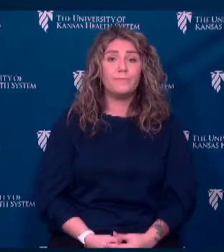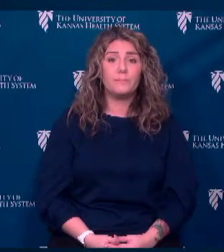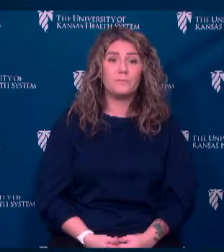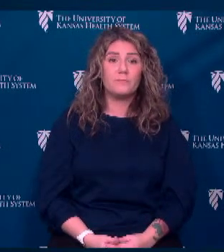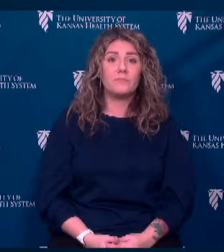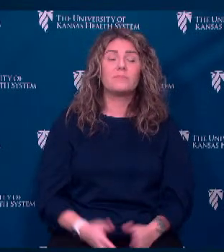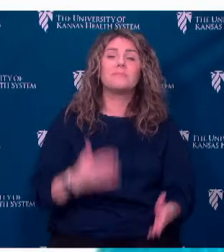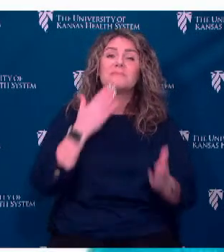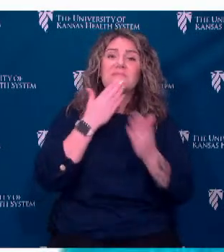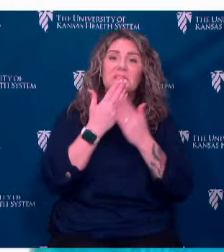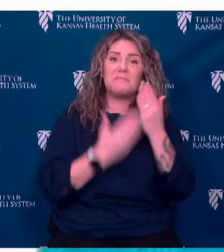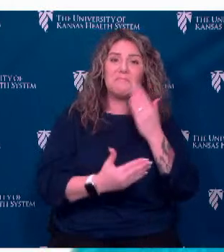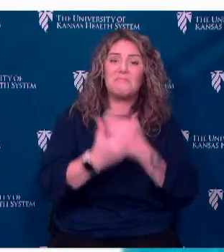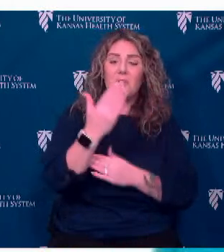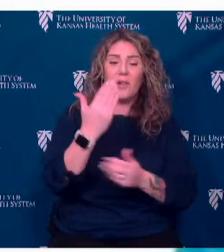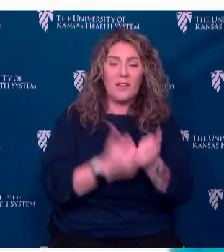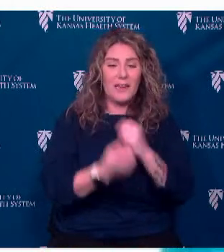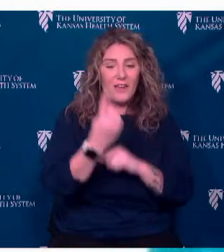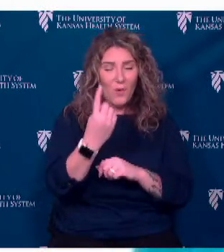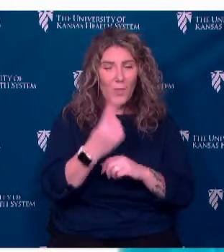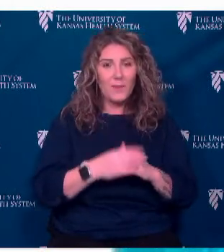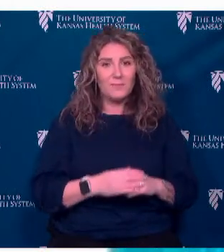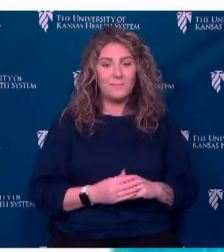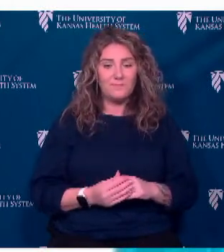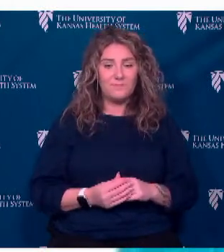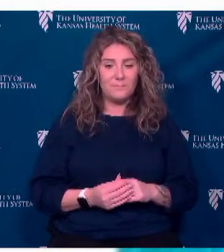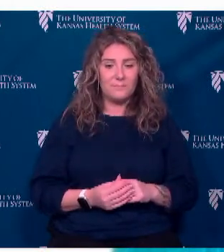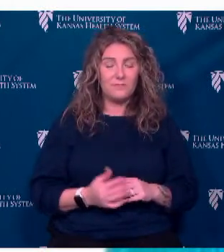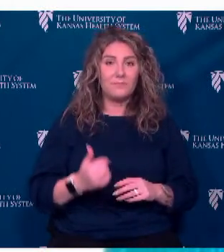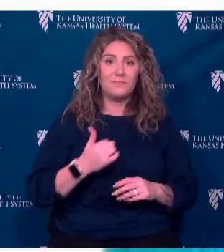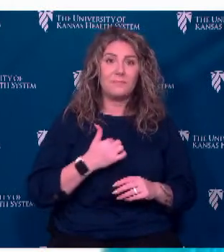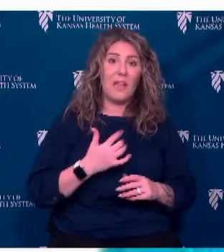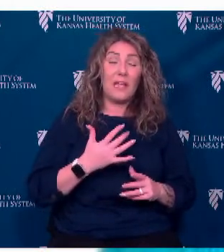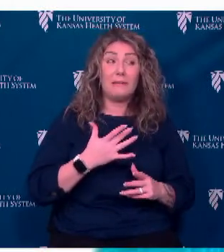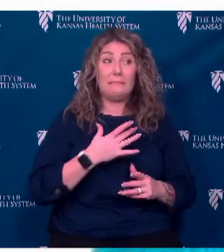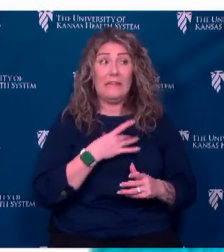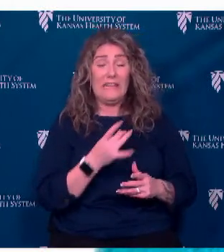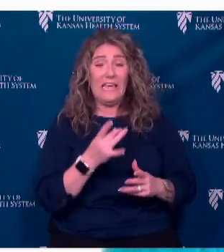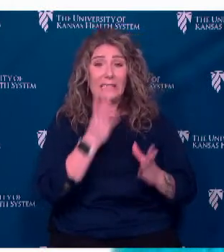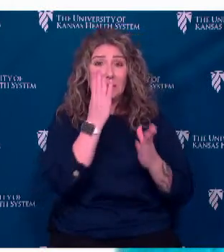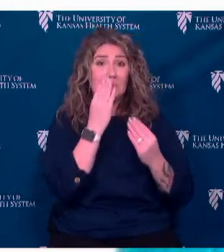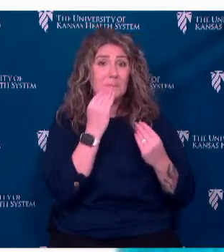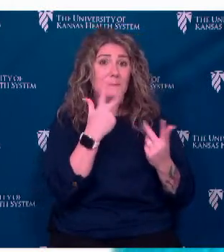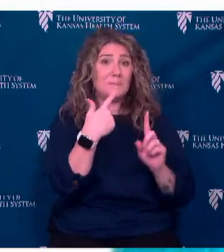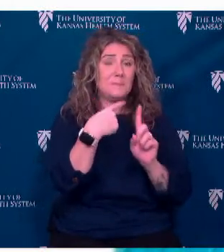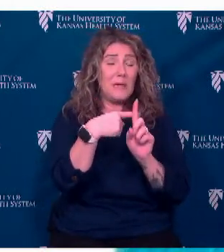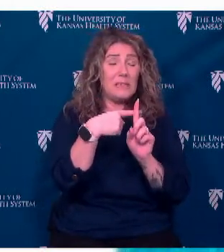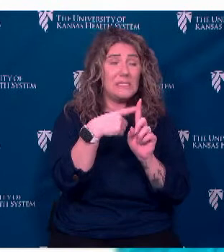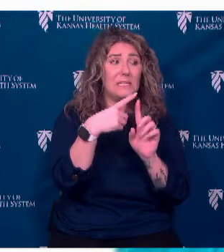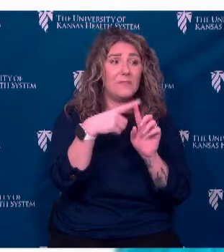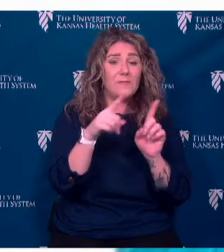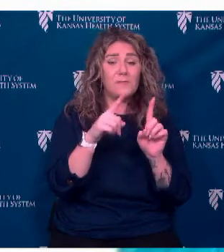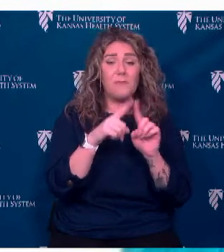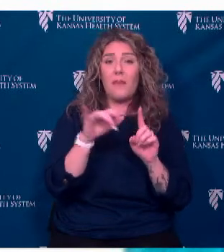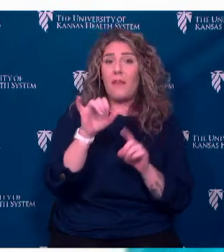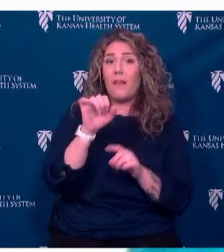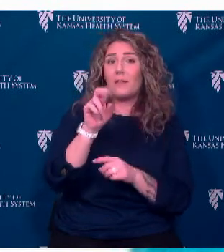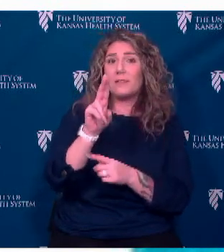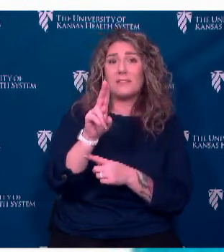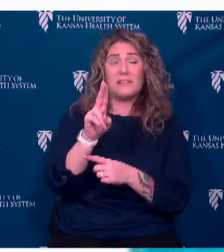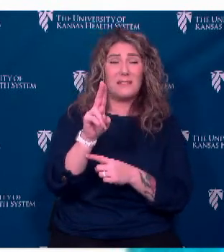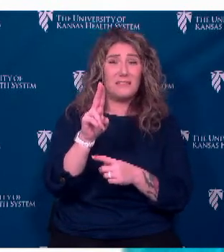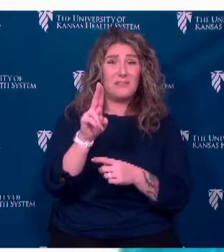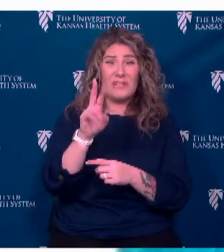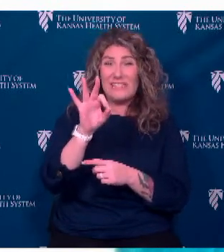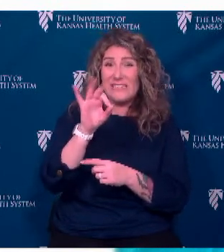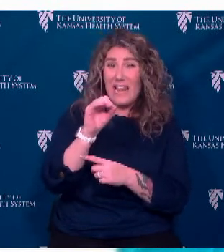Good morning, everyone. I think I'd like to give a bright spot. Our ICU is at 90% capacity. We have